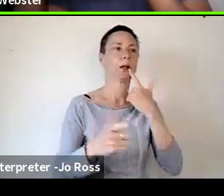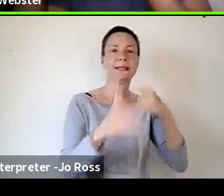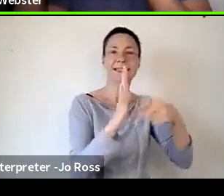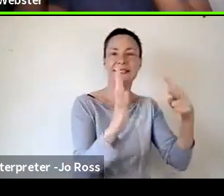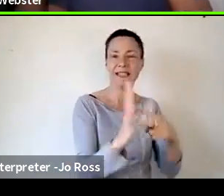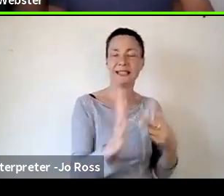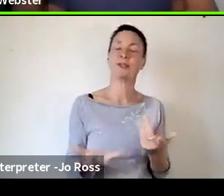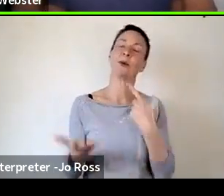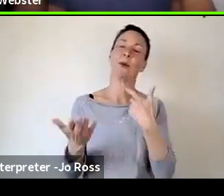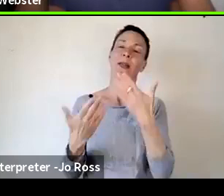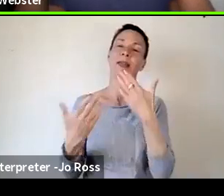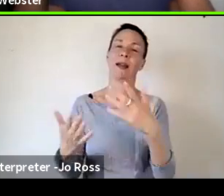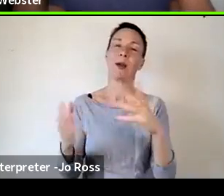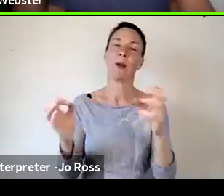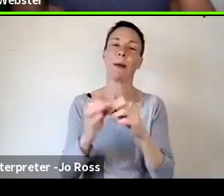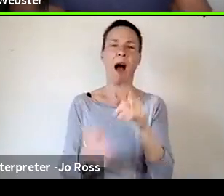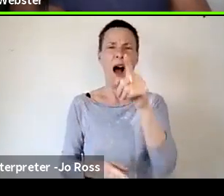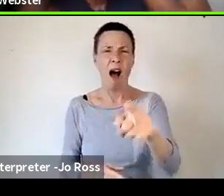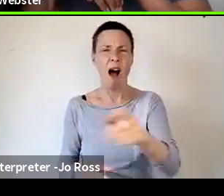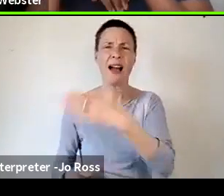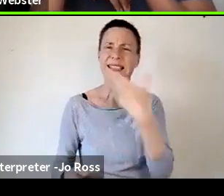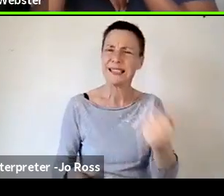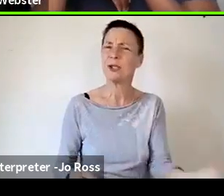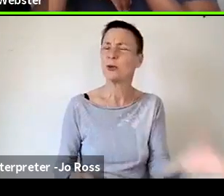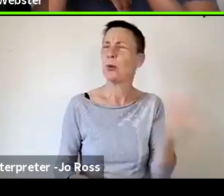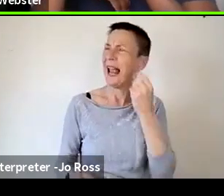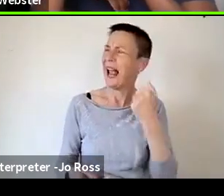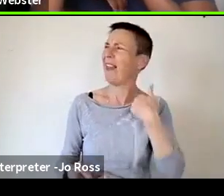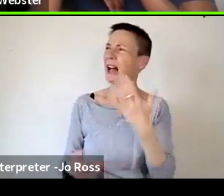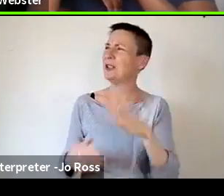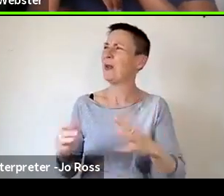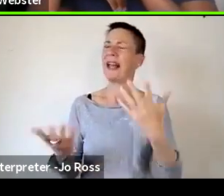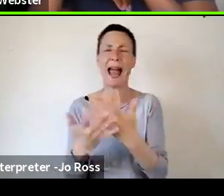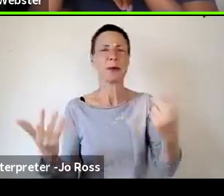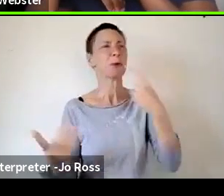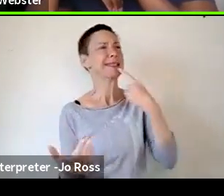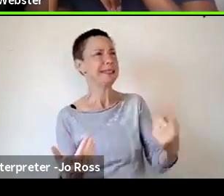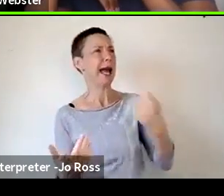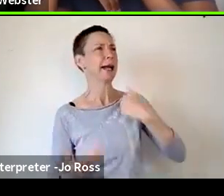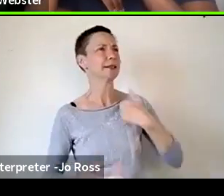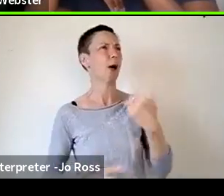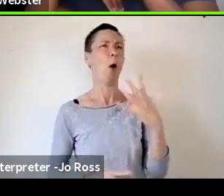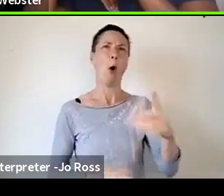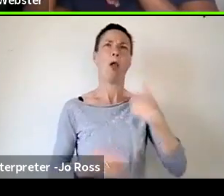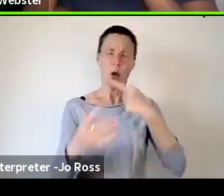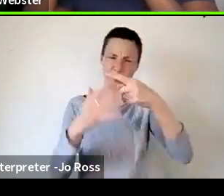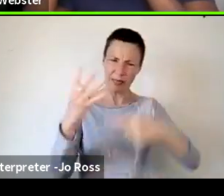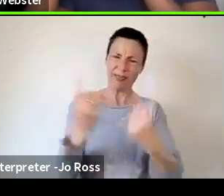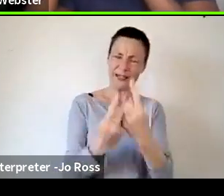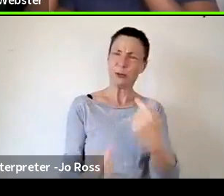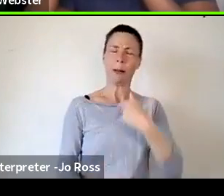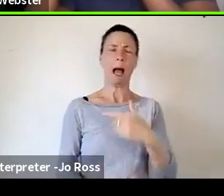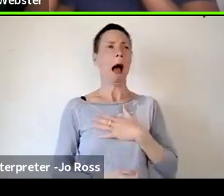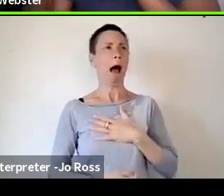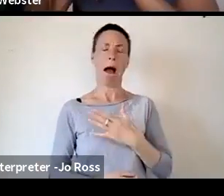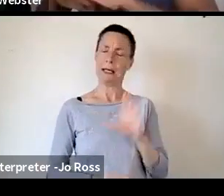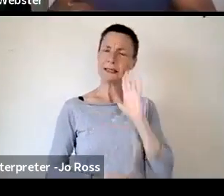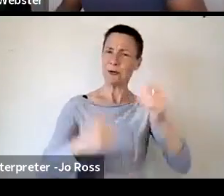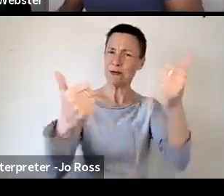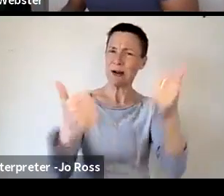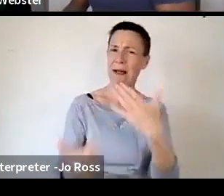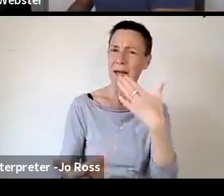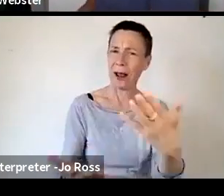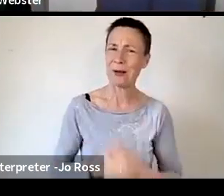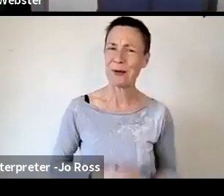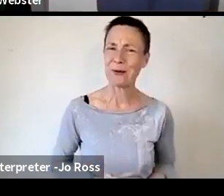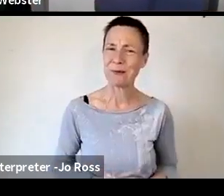you, Dean. It's nice to hear that back, actually. I don't think anyone's ever said that out loud to me before, and it sounds really great. Yeah.